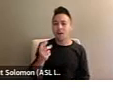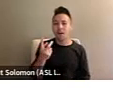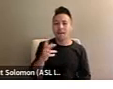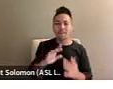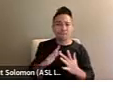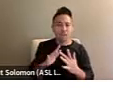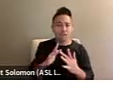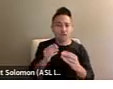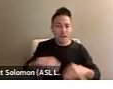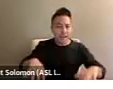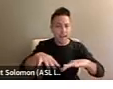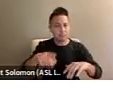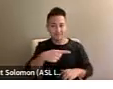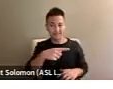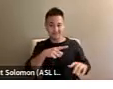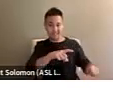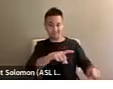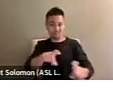shows easily that,